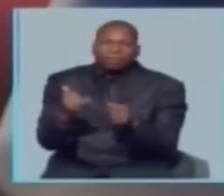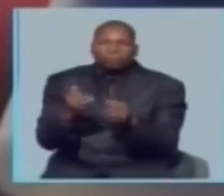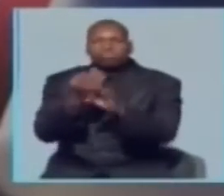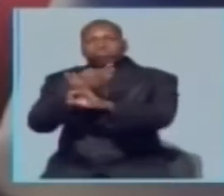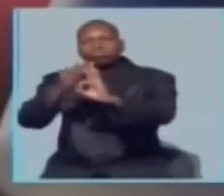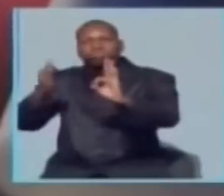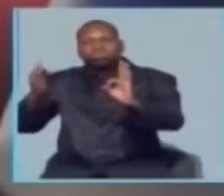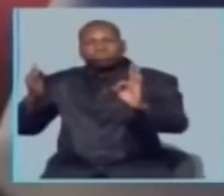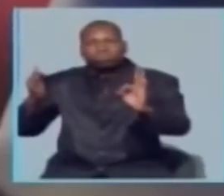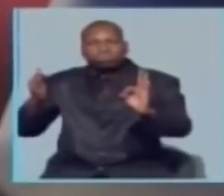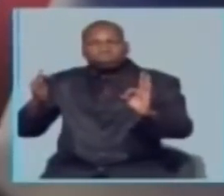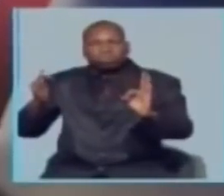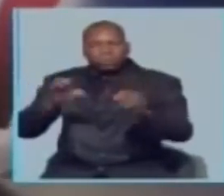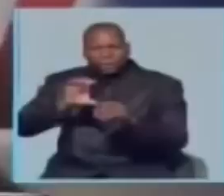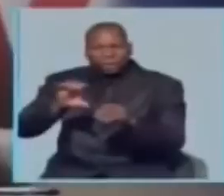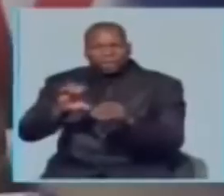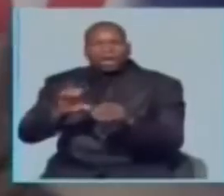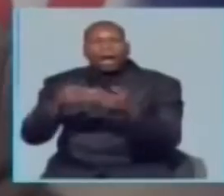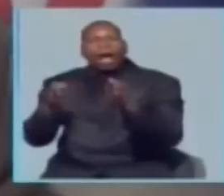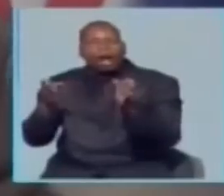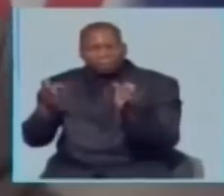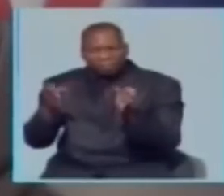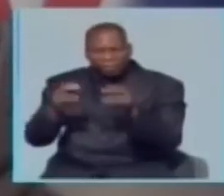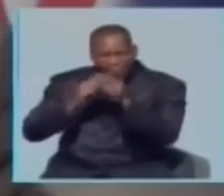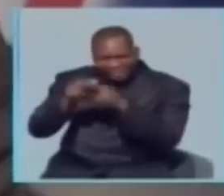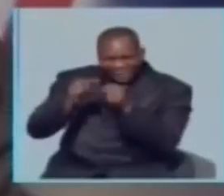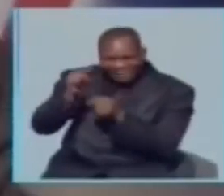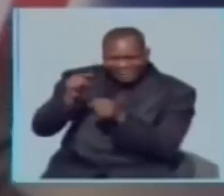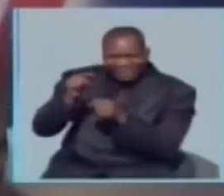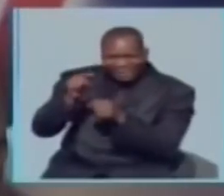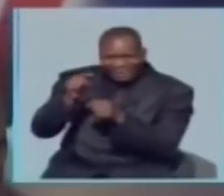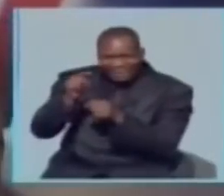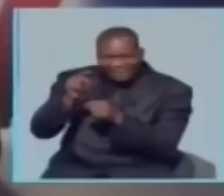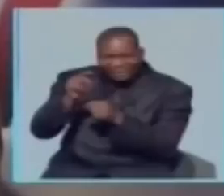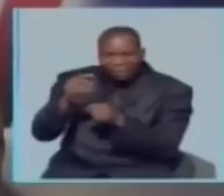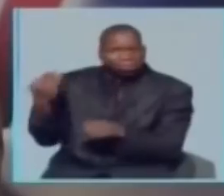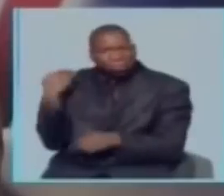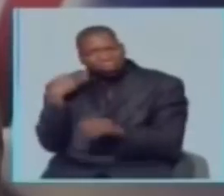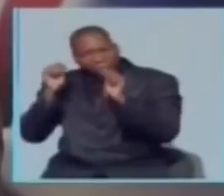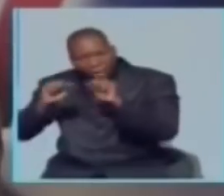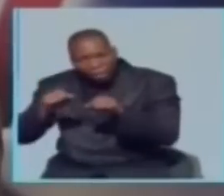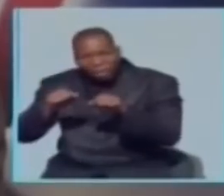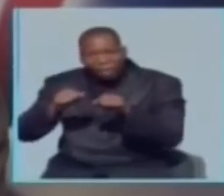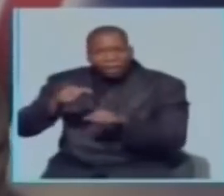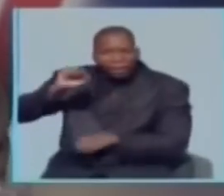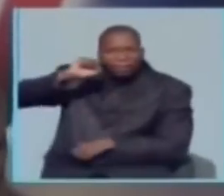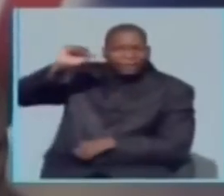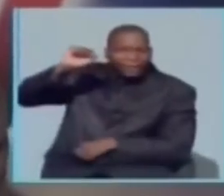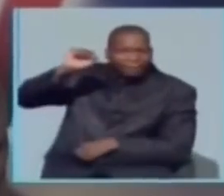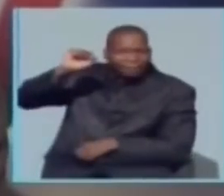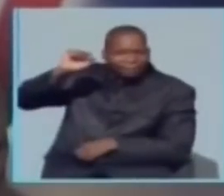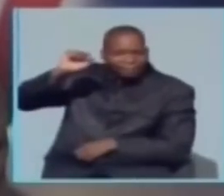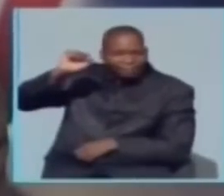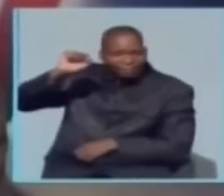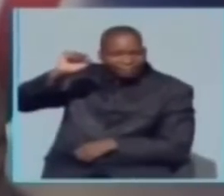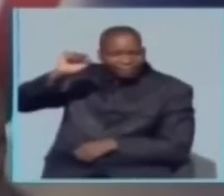this sector. Is there a risk that the PF government feels it may run if it considered